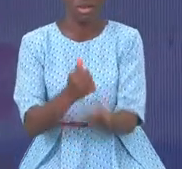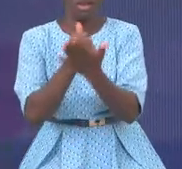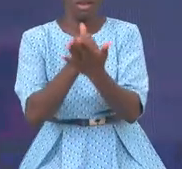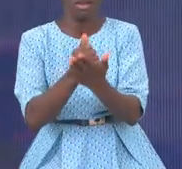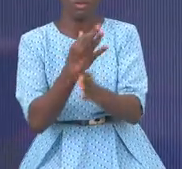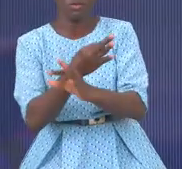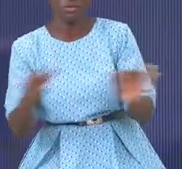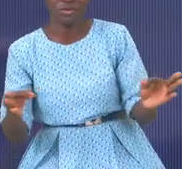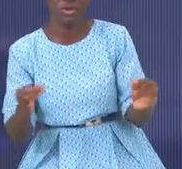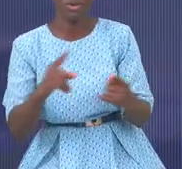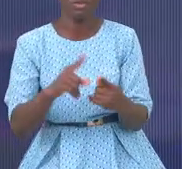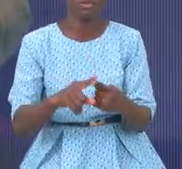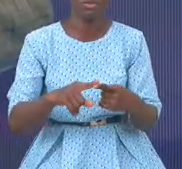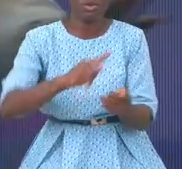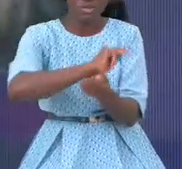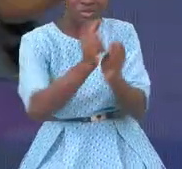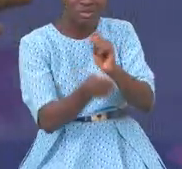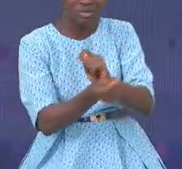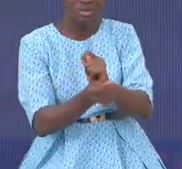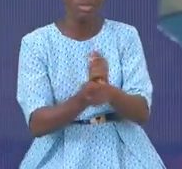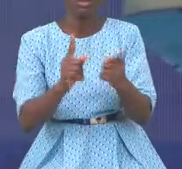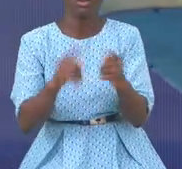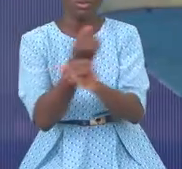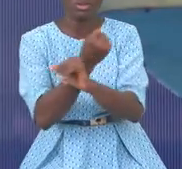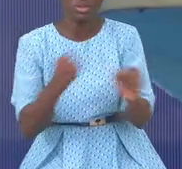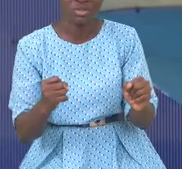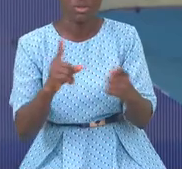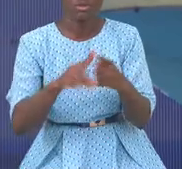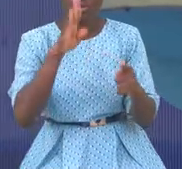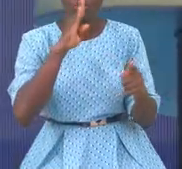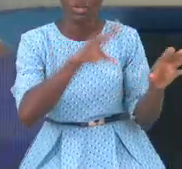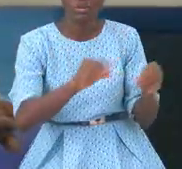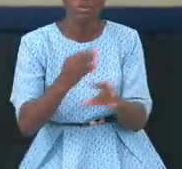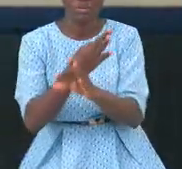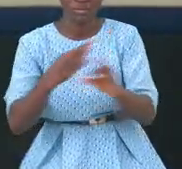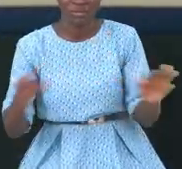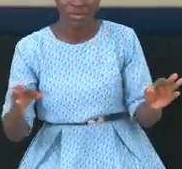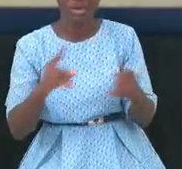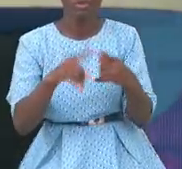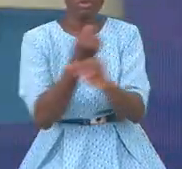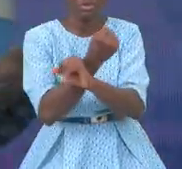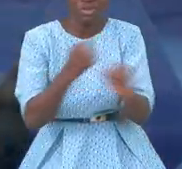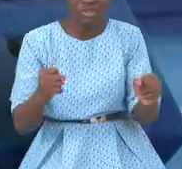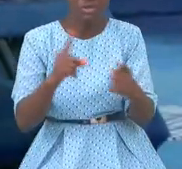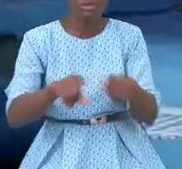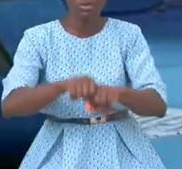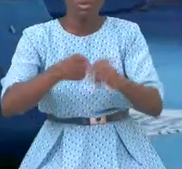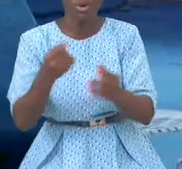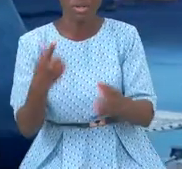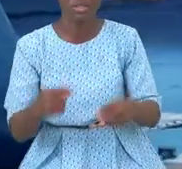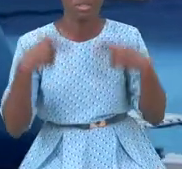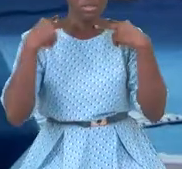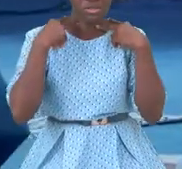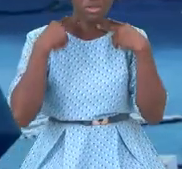save, to set free. To save, to break the yoke. To save, to recover. To save,